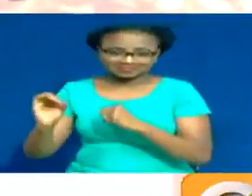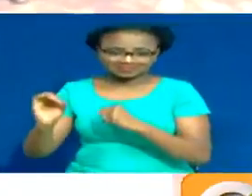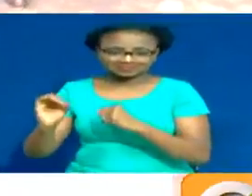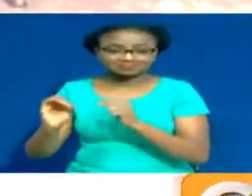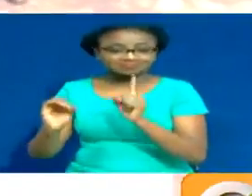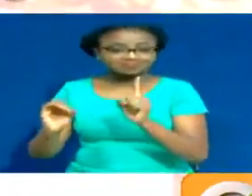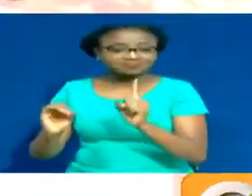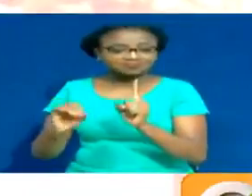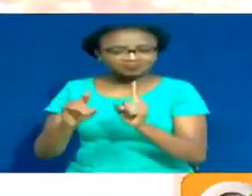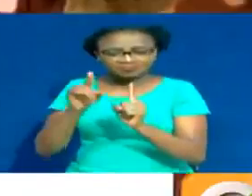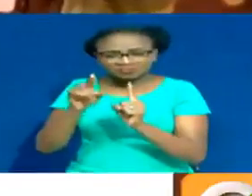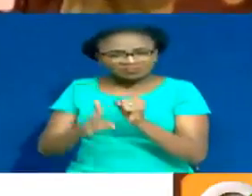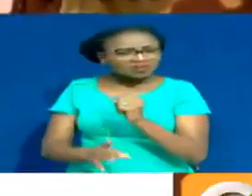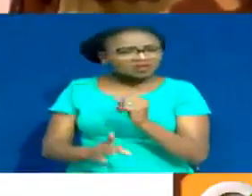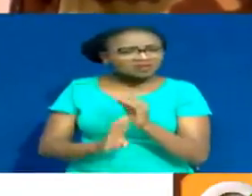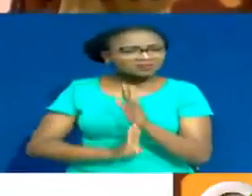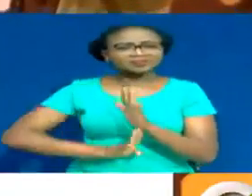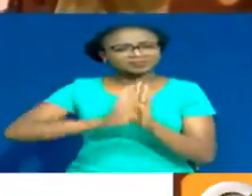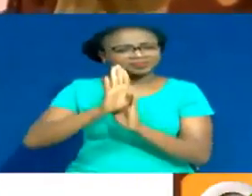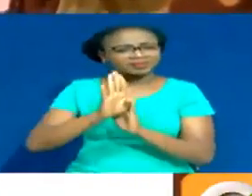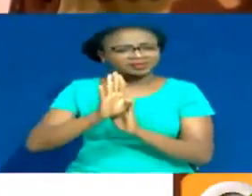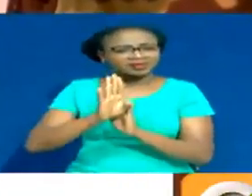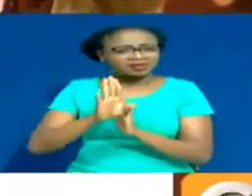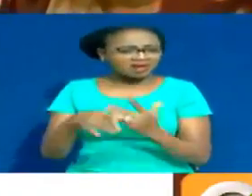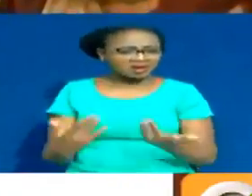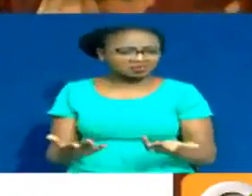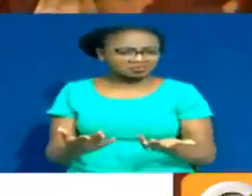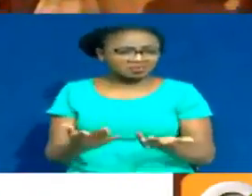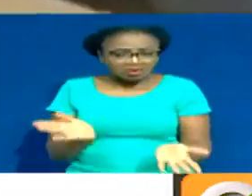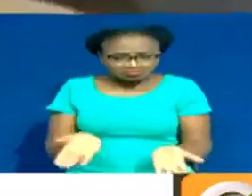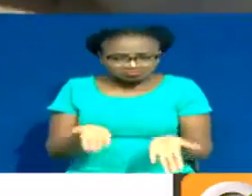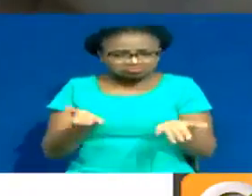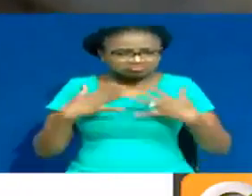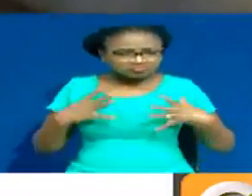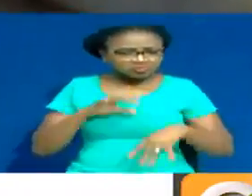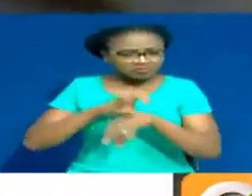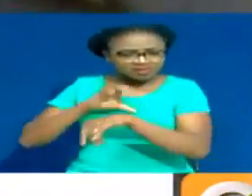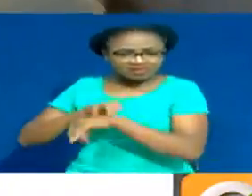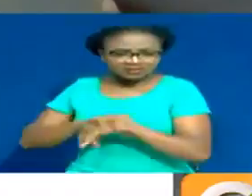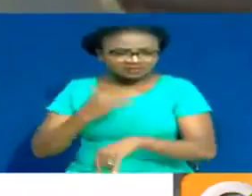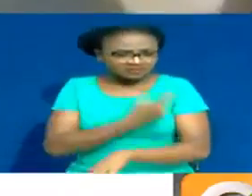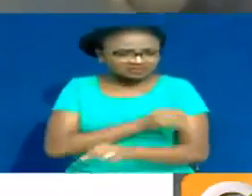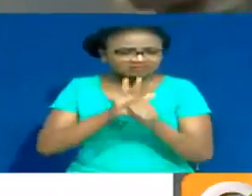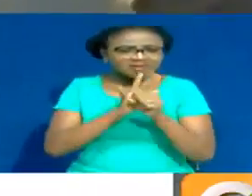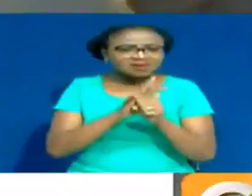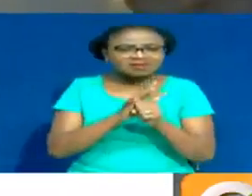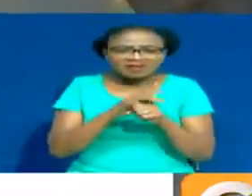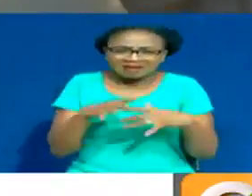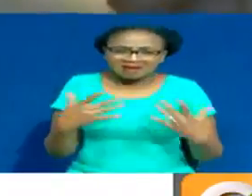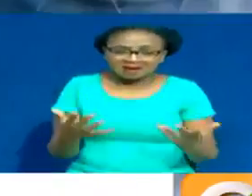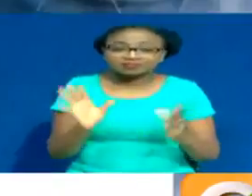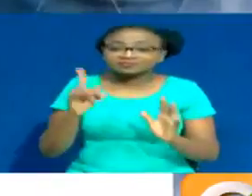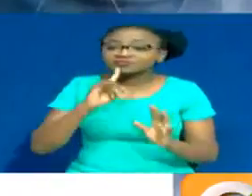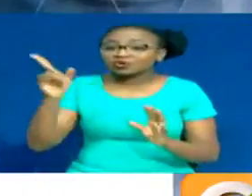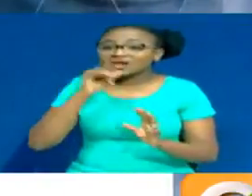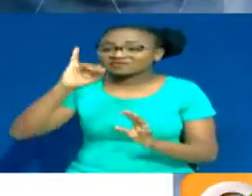how will this acceleration and increased uptake be achieved? Kenya has ordered 10 million doses of the single-shot